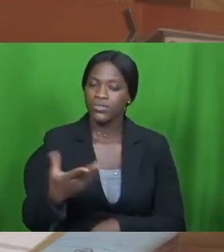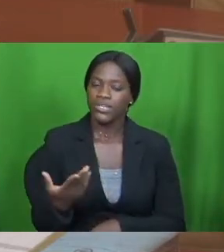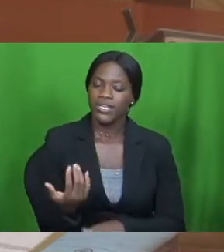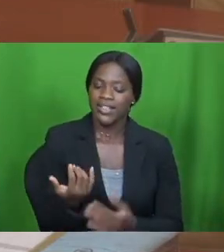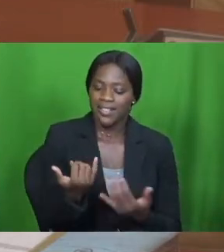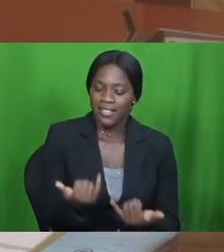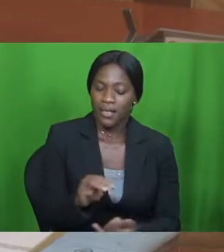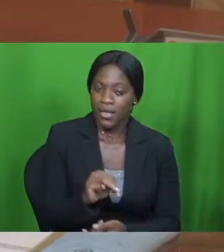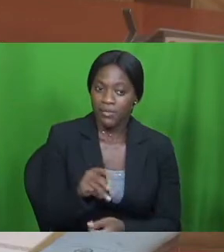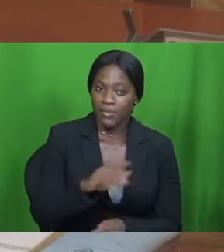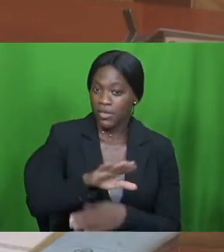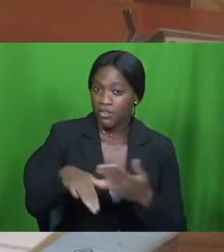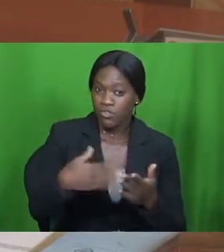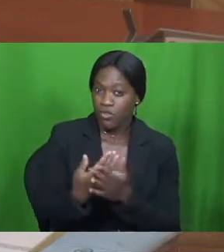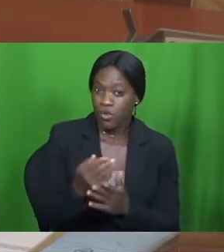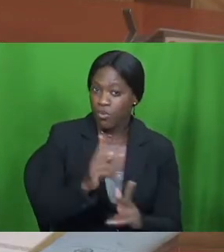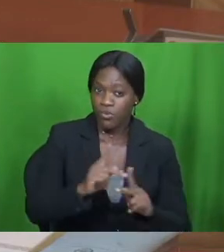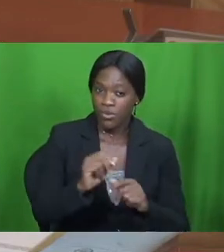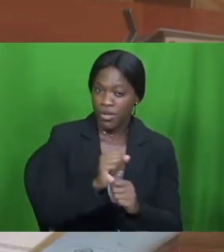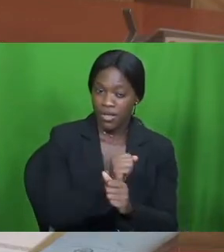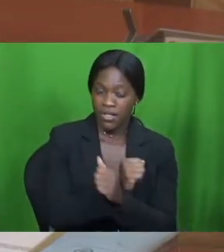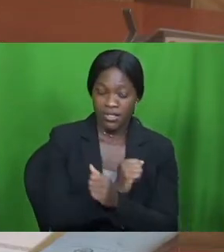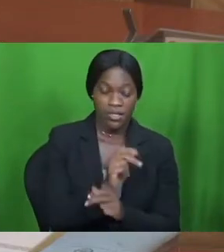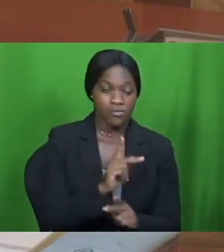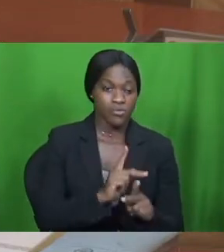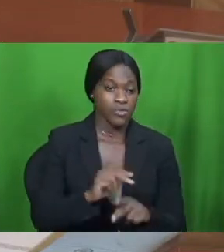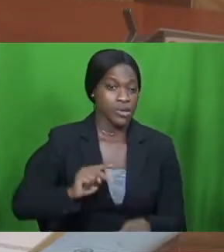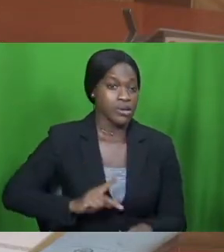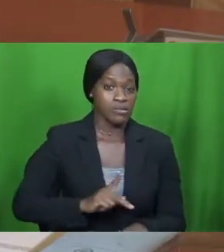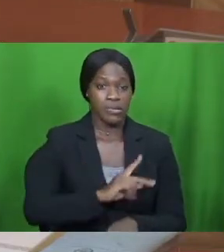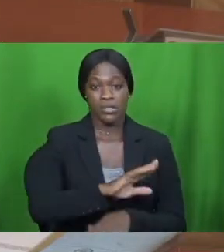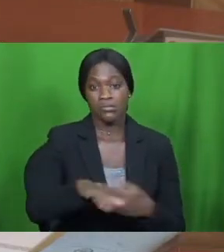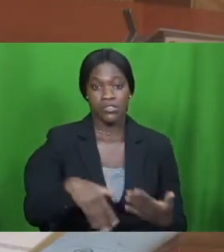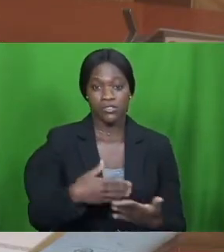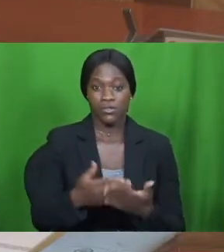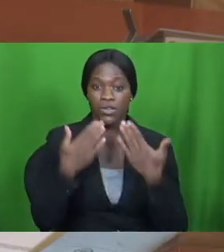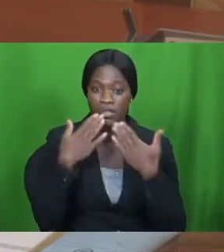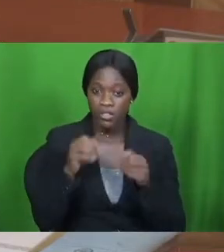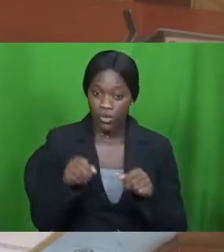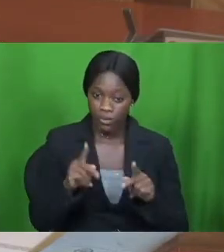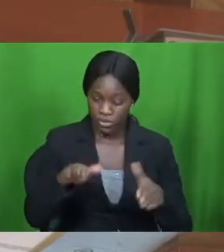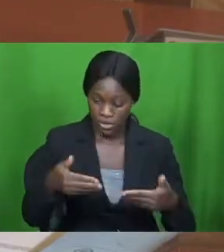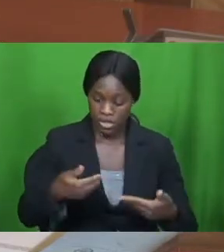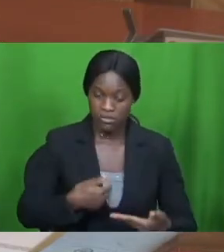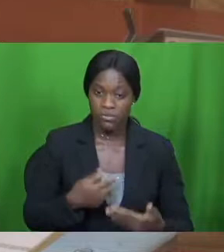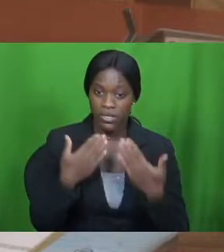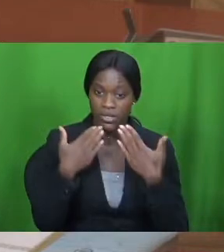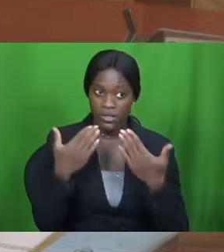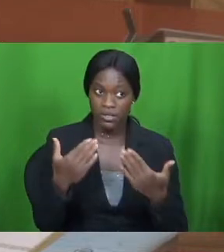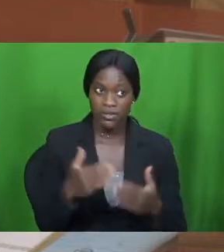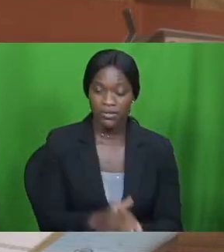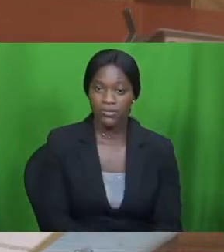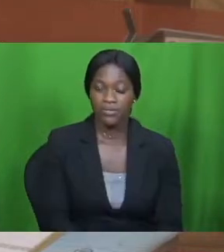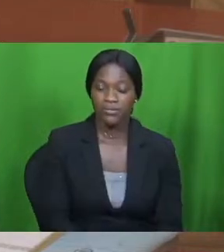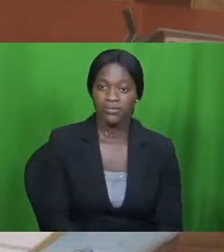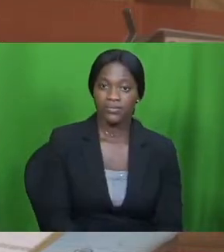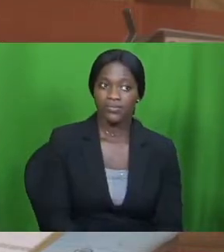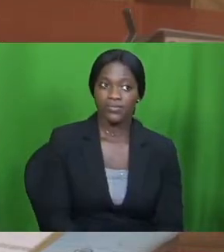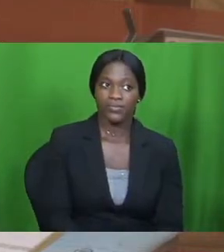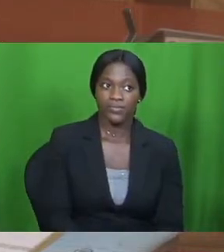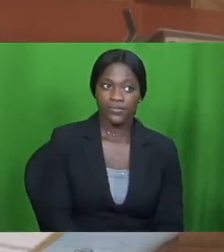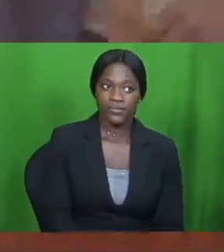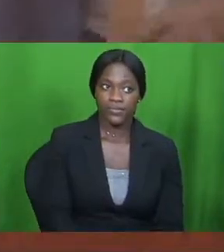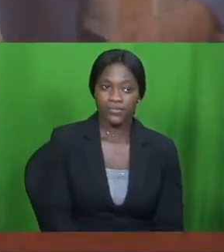and all the people, the loved ones, and Parliament as a whole. So yeah, I thank you for the space granted. I'm grateful.